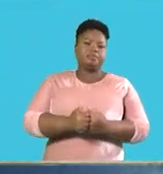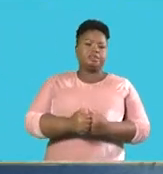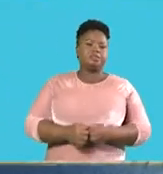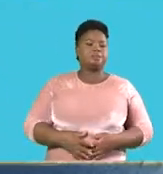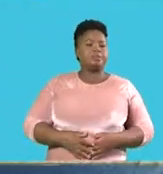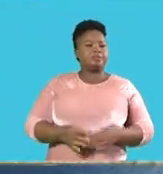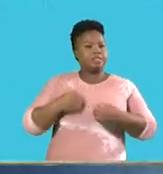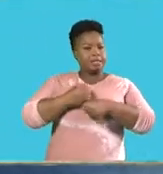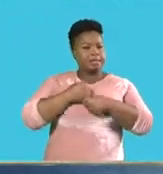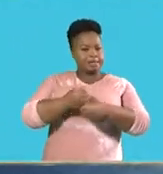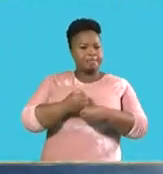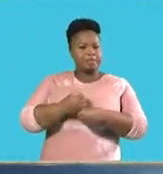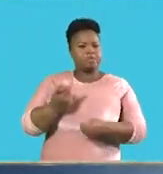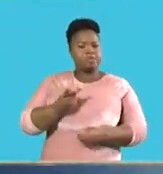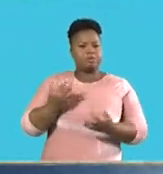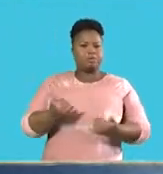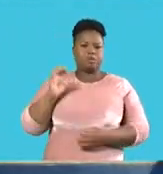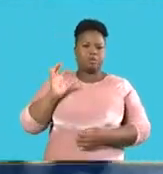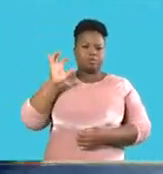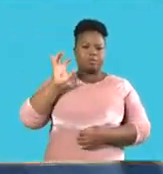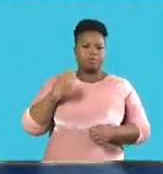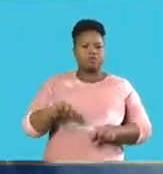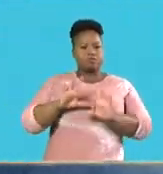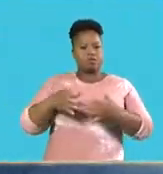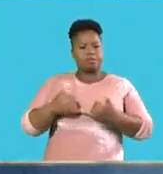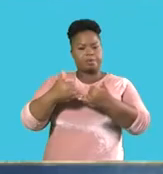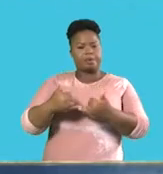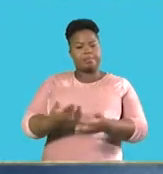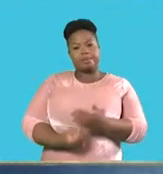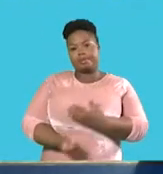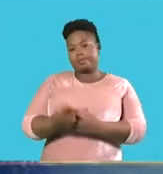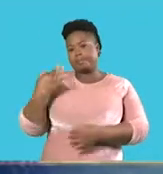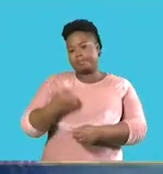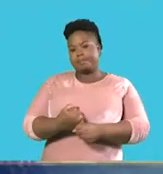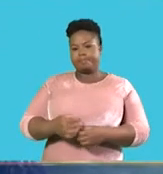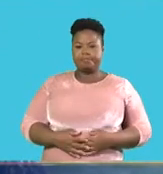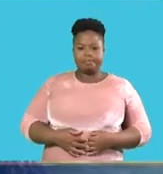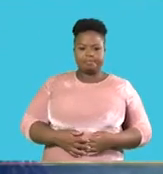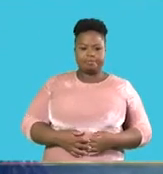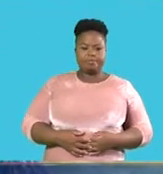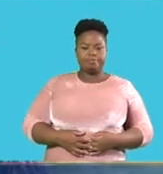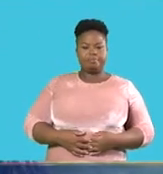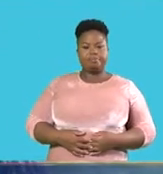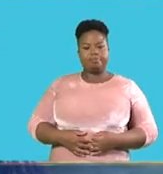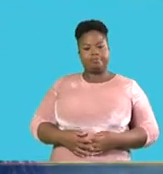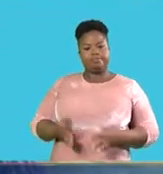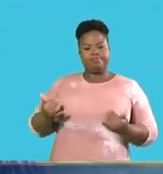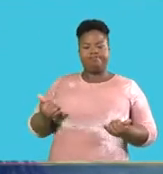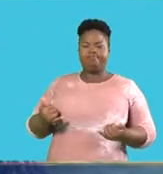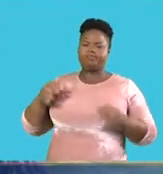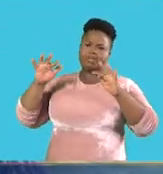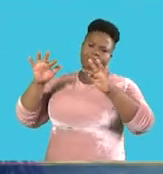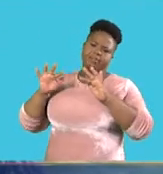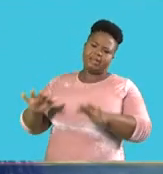the campaigns we ran over the Netball and Rugby World Cup tournaments last year. Today we were very